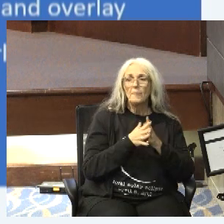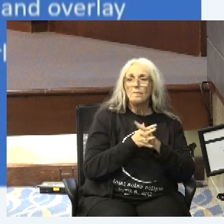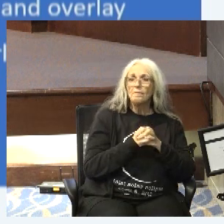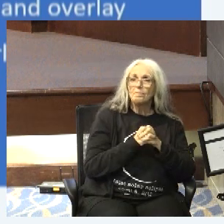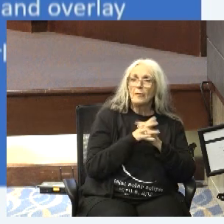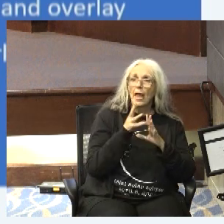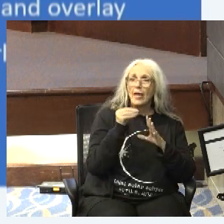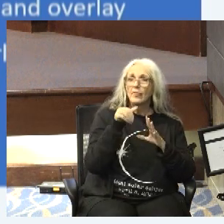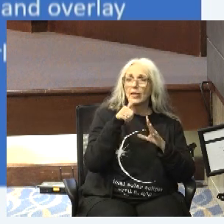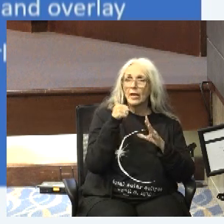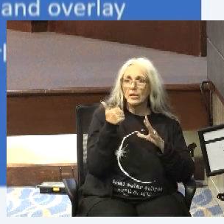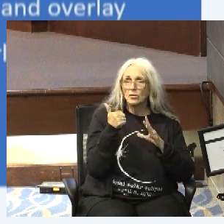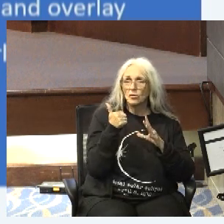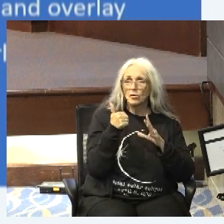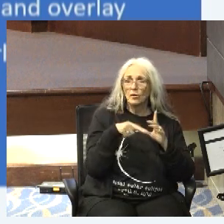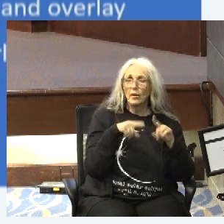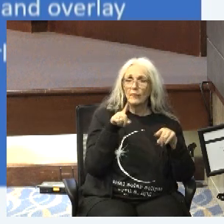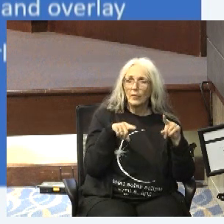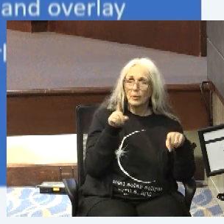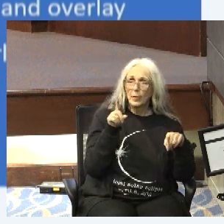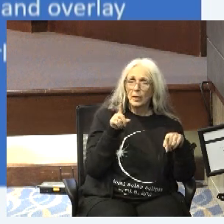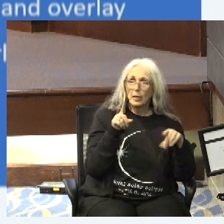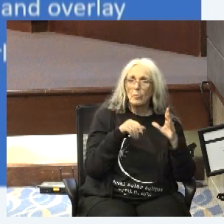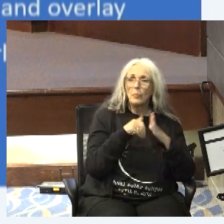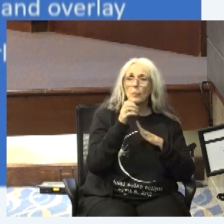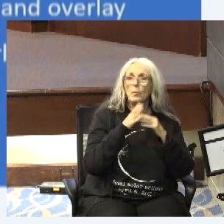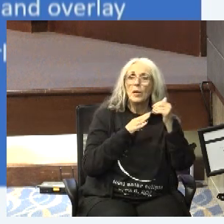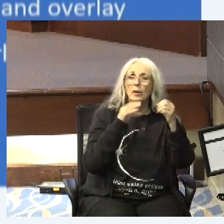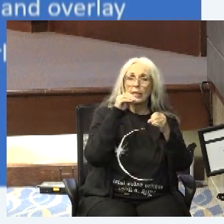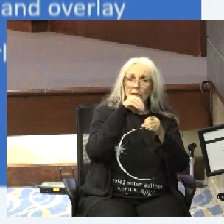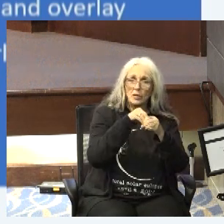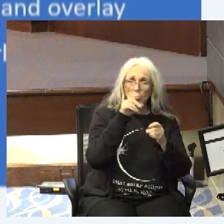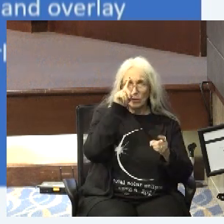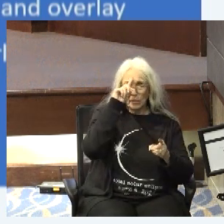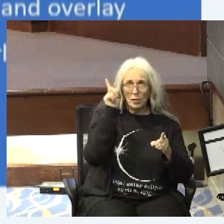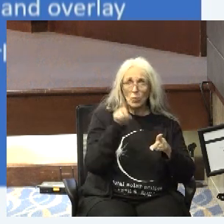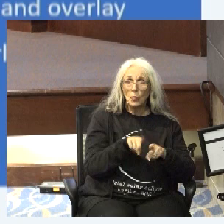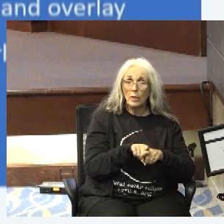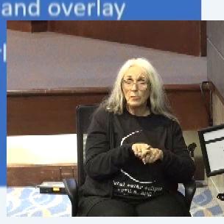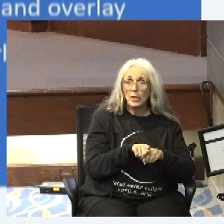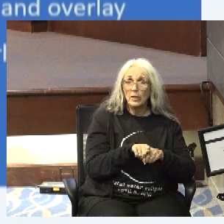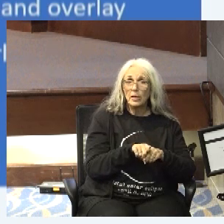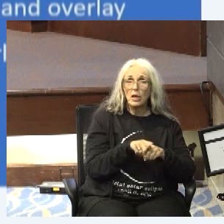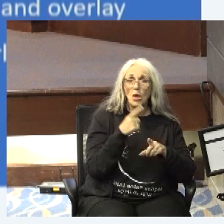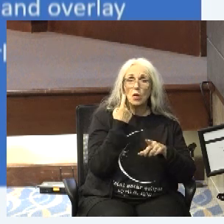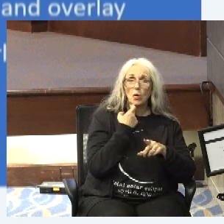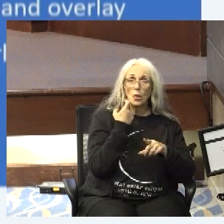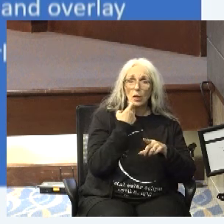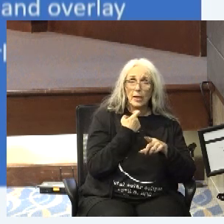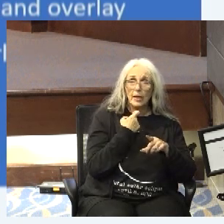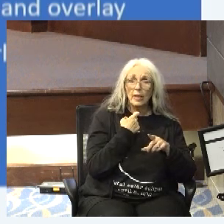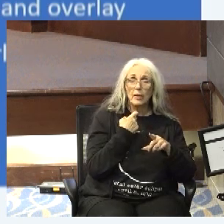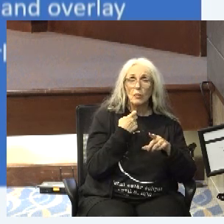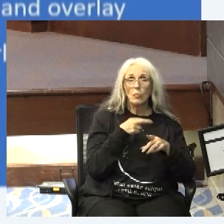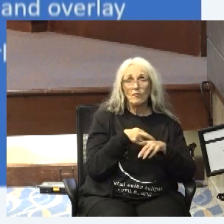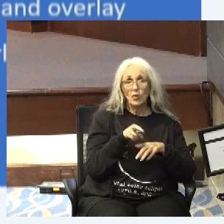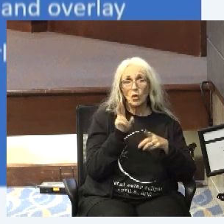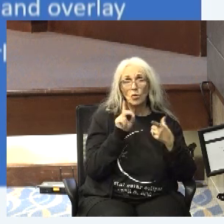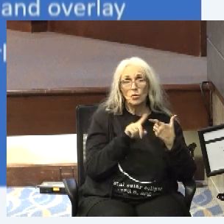Additional variability is actually built into the agreement with Caldwell currently that's been referred to